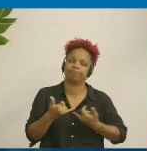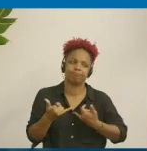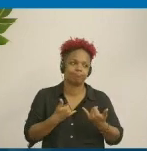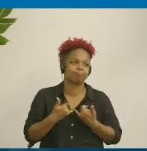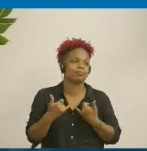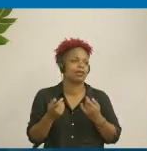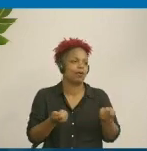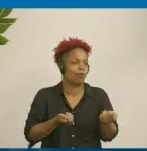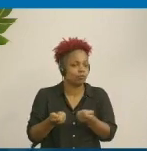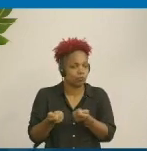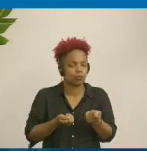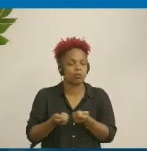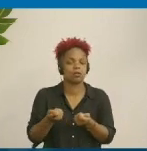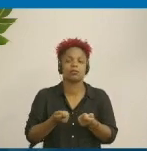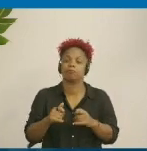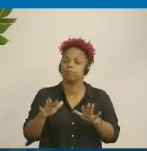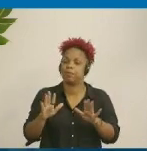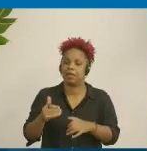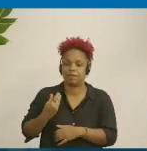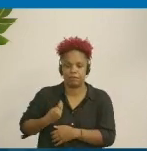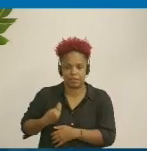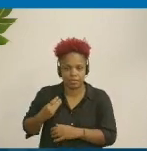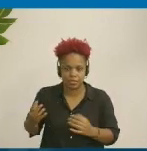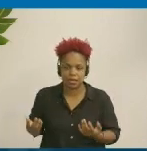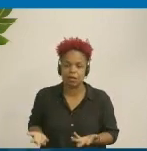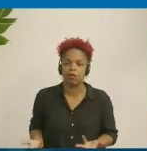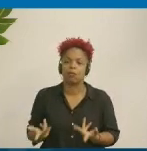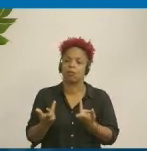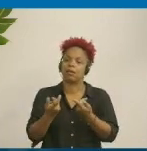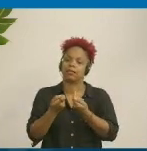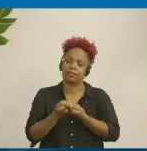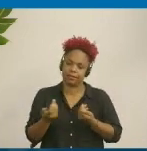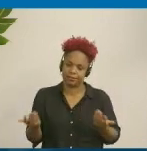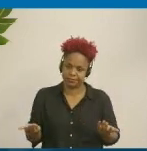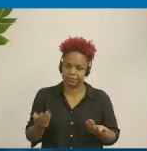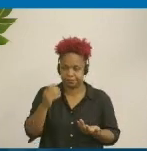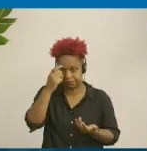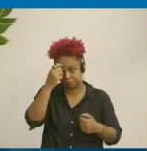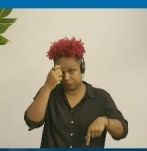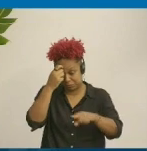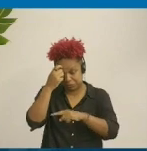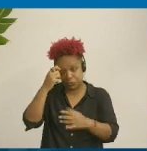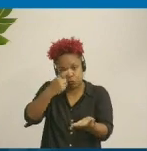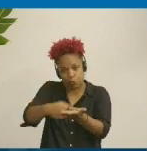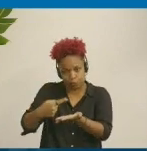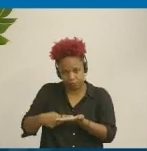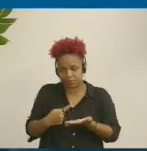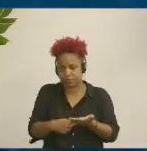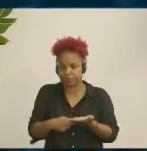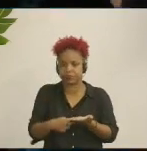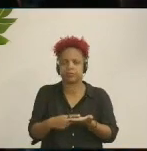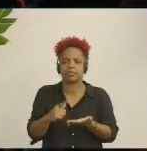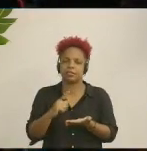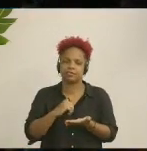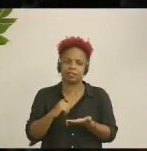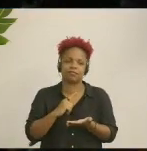to make it this a reality to leave no one behind. Thank you.